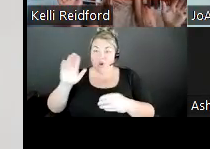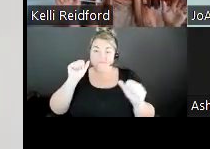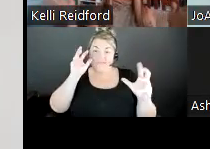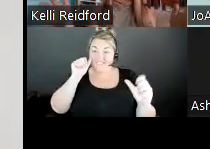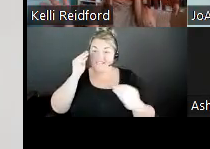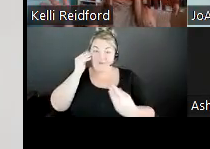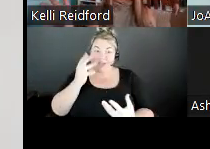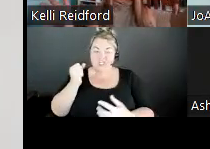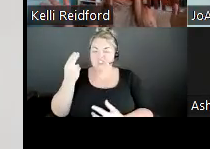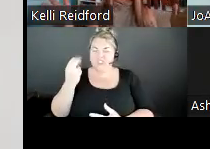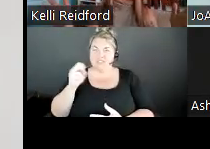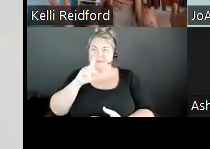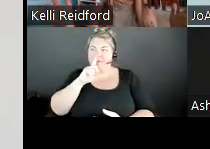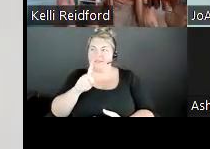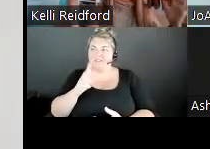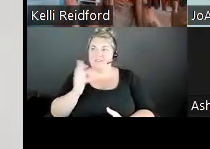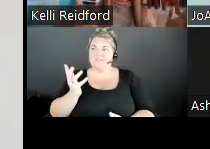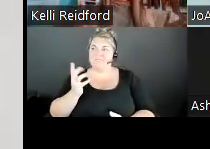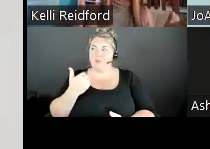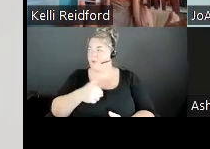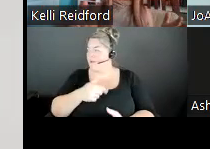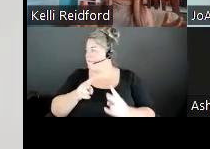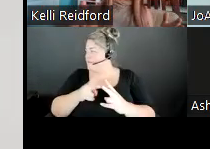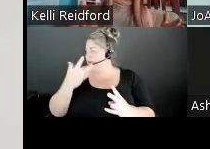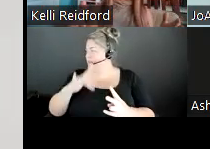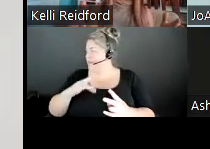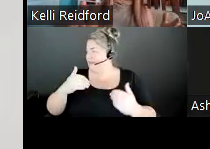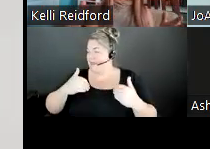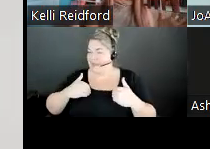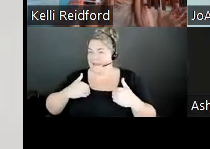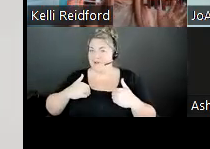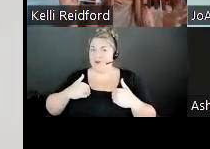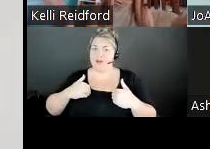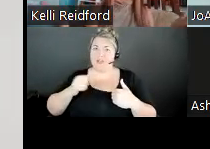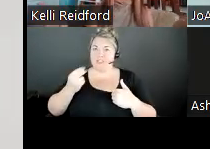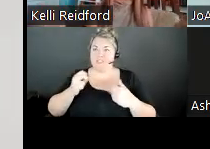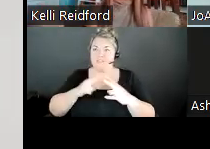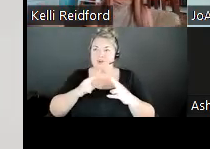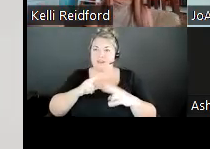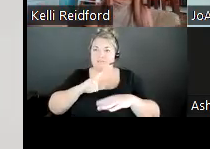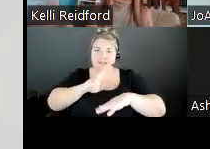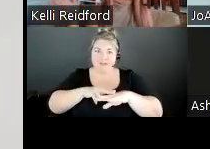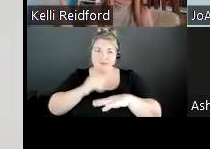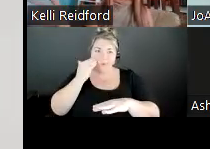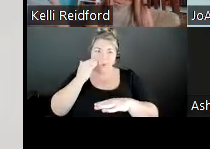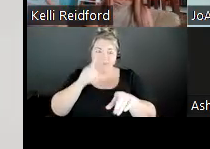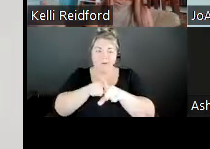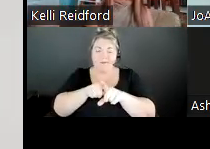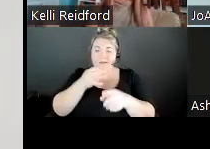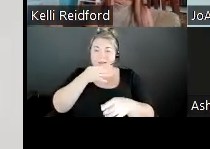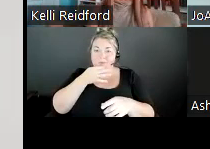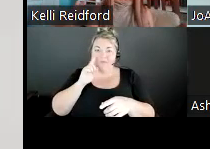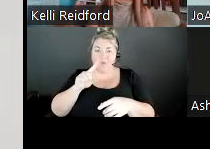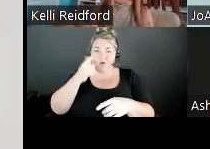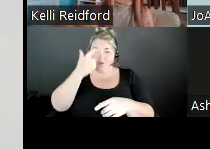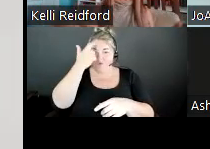is really, we're very lucky to have her. She is really, I would say, nationally known as one of the experts for